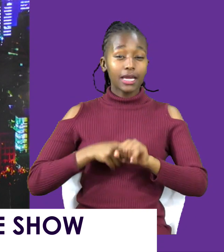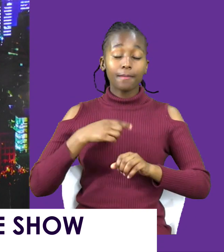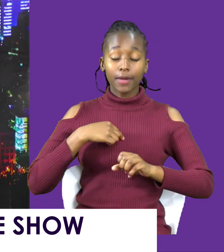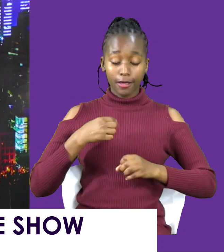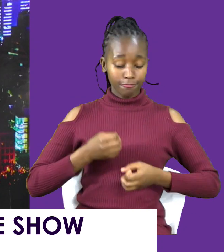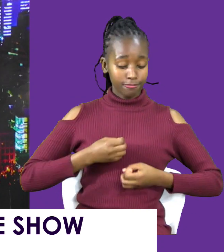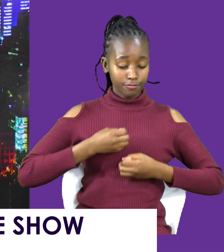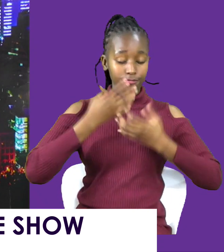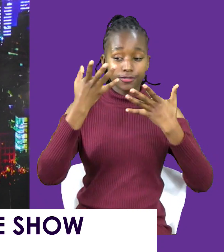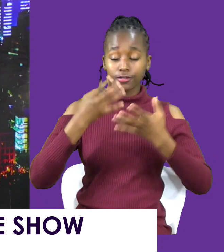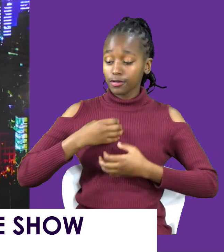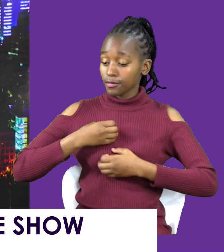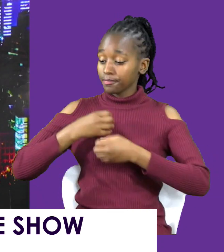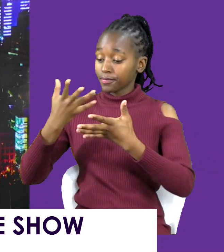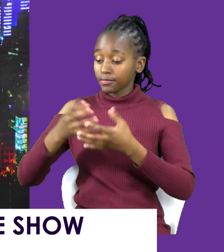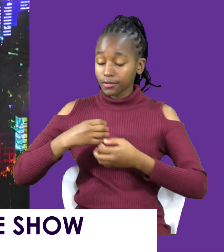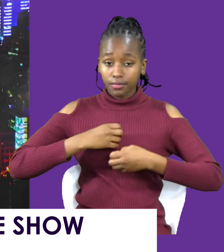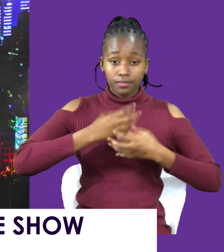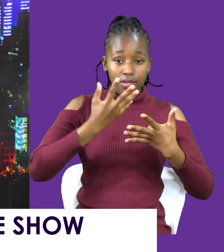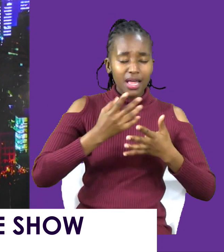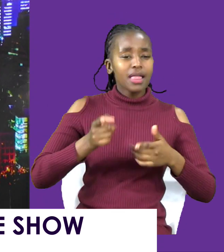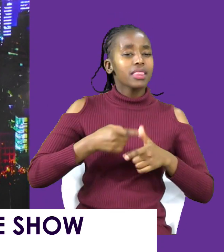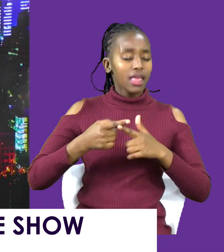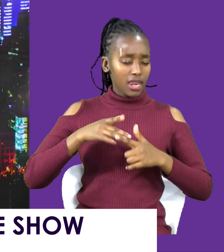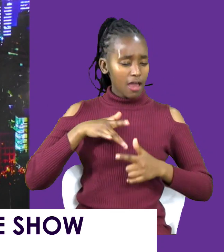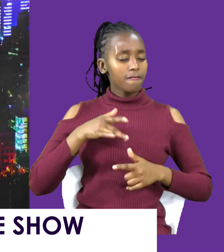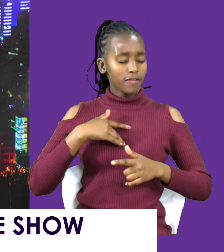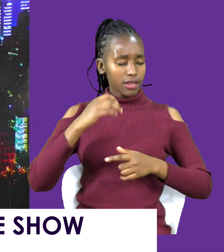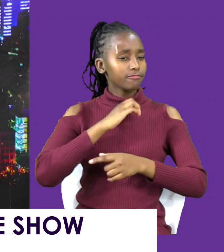feel energized. I feel this is what I was